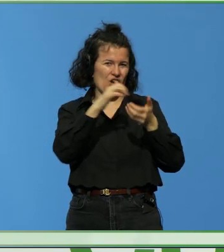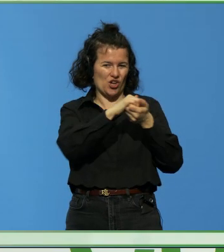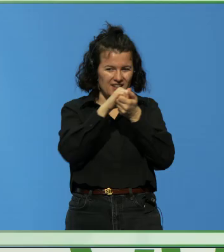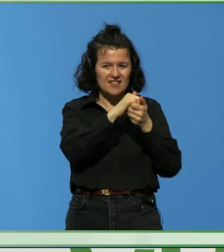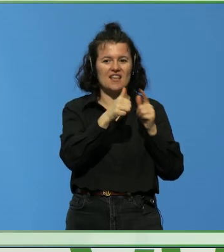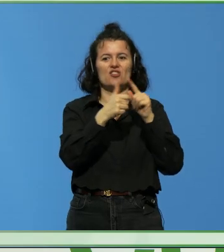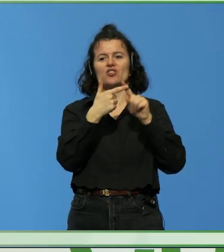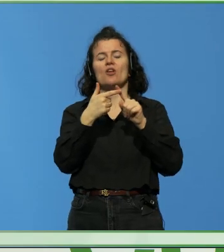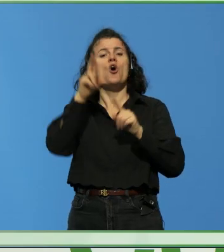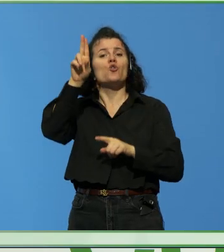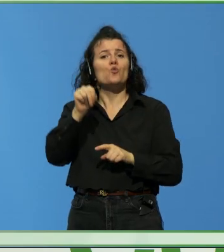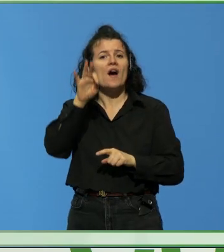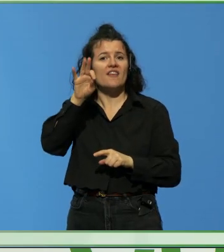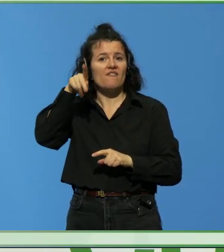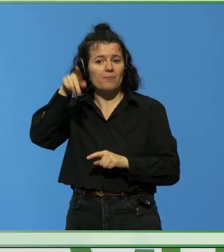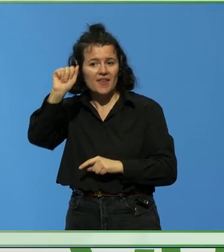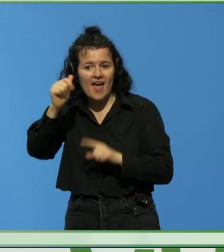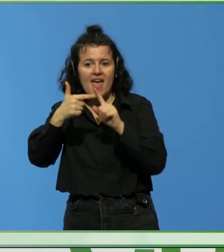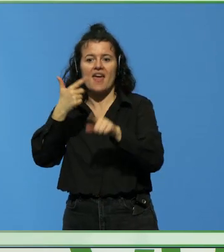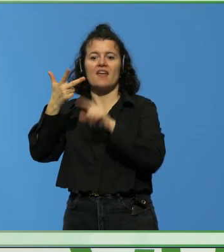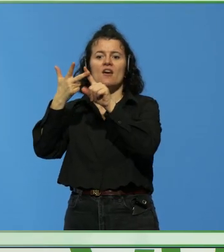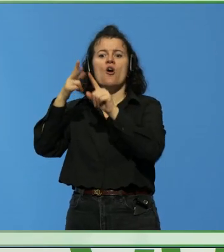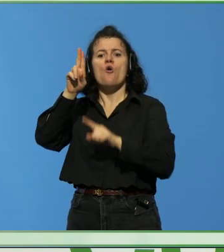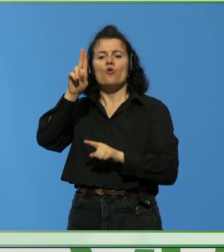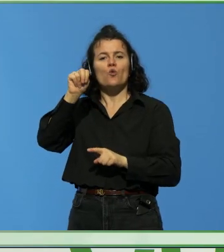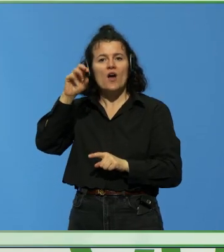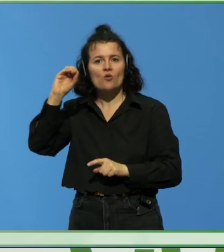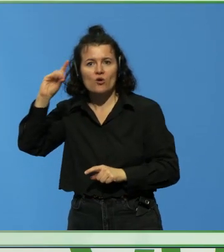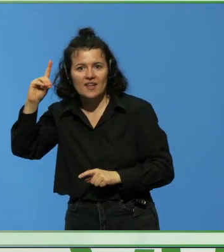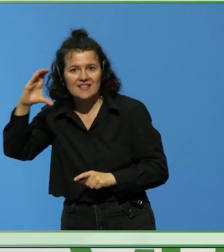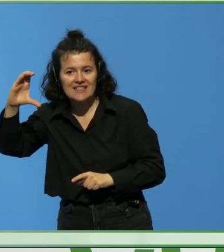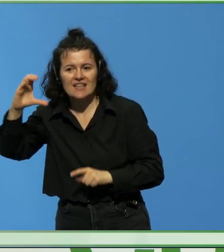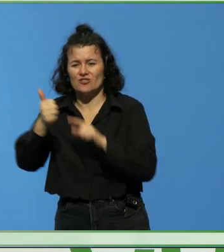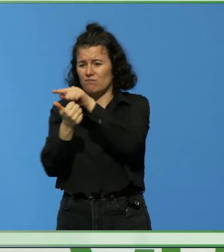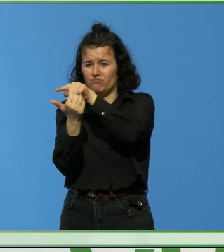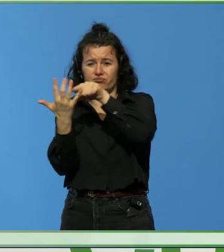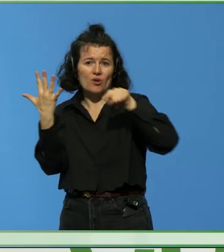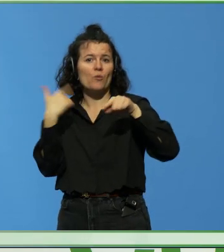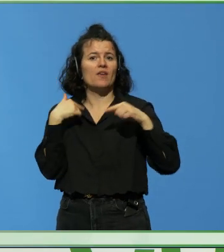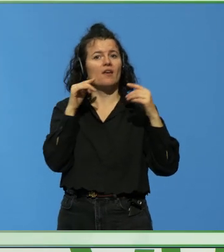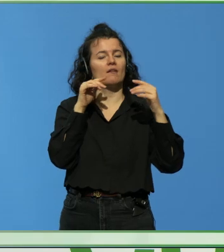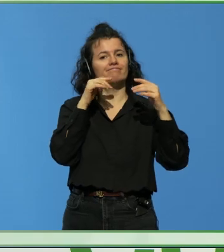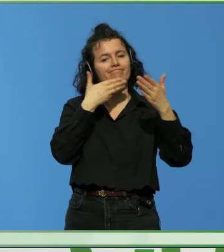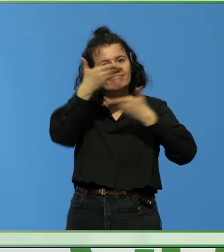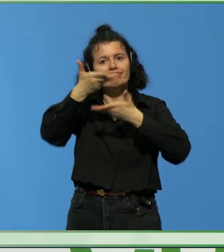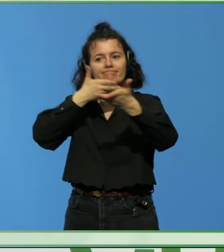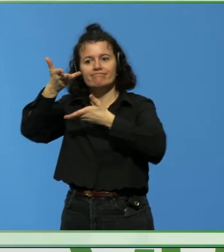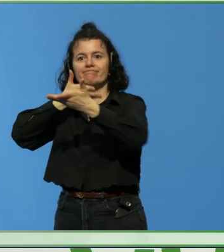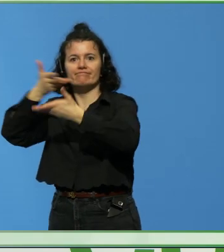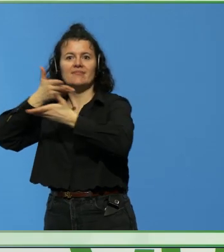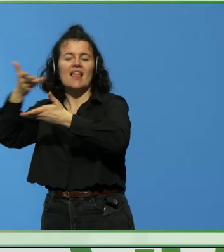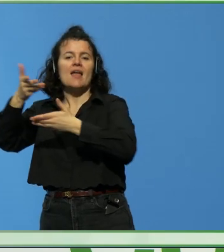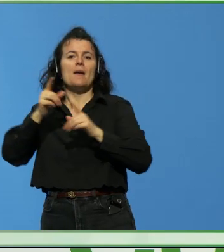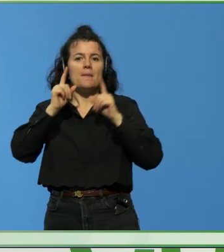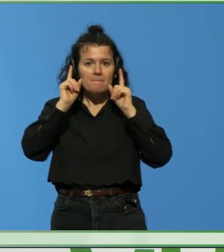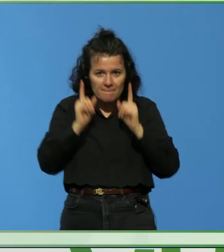it is to talk about this in the social media, in the general public, about raising the concerns about women and girls